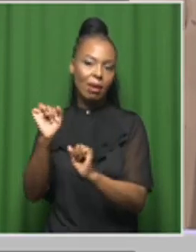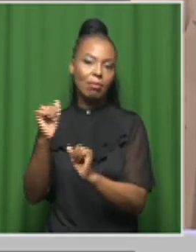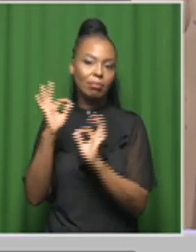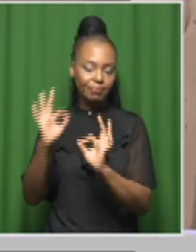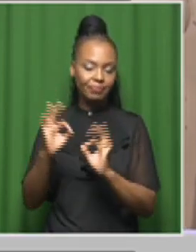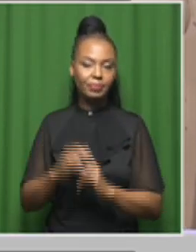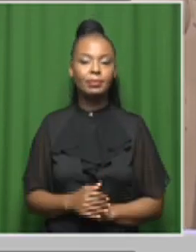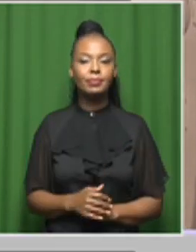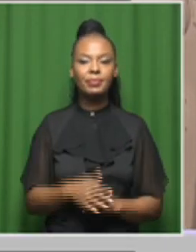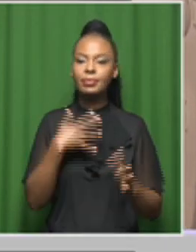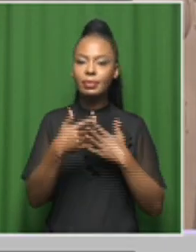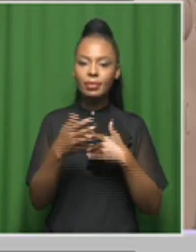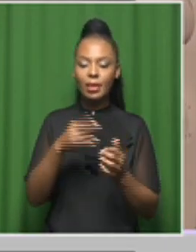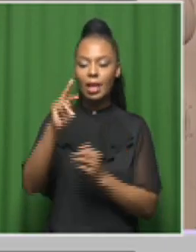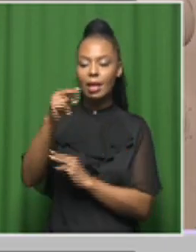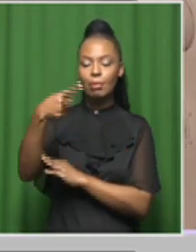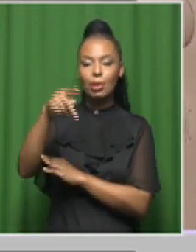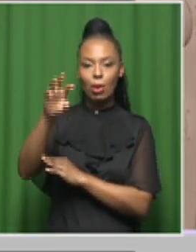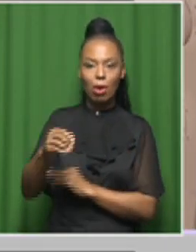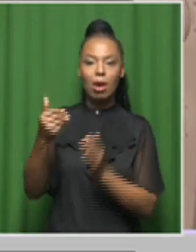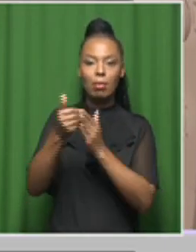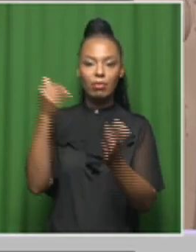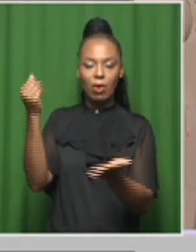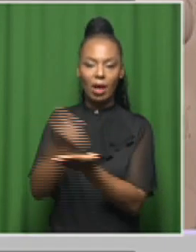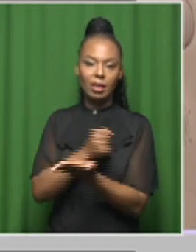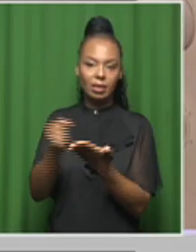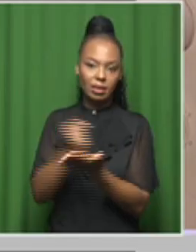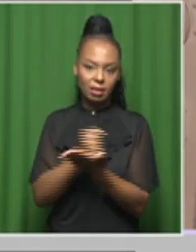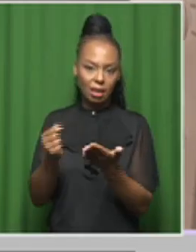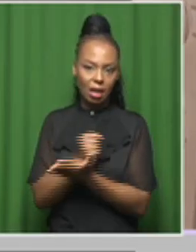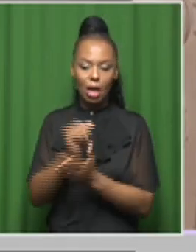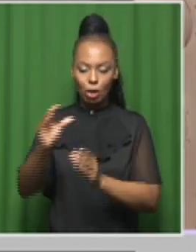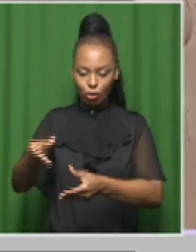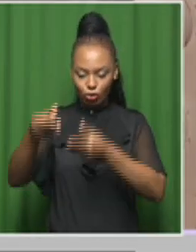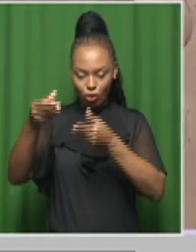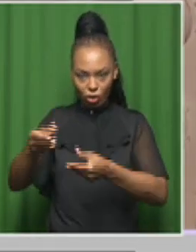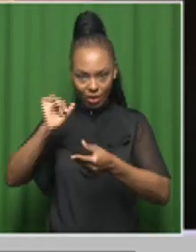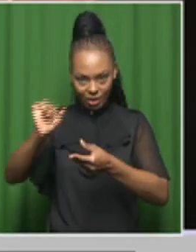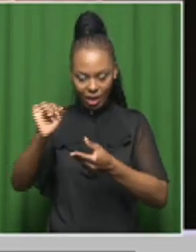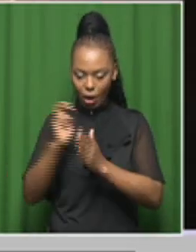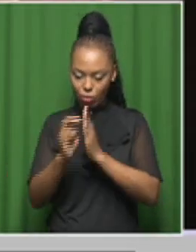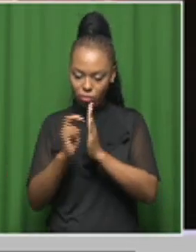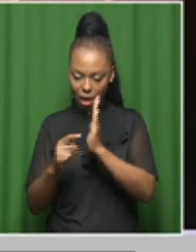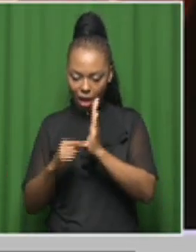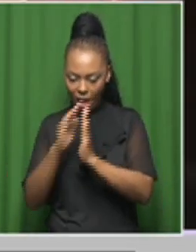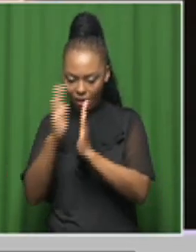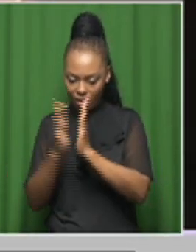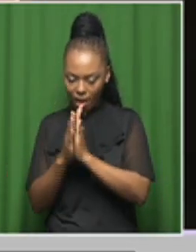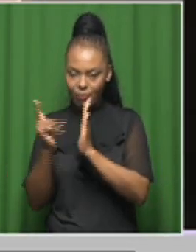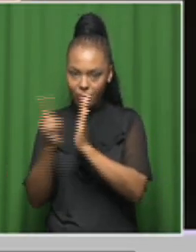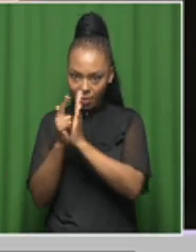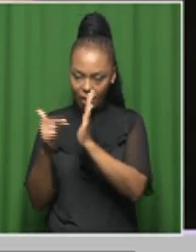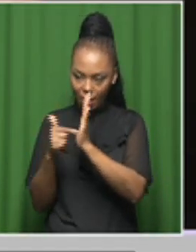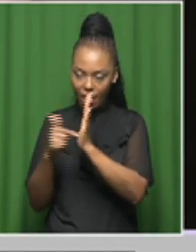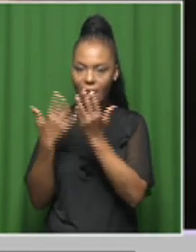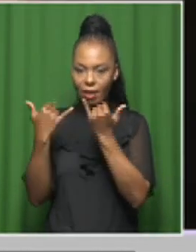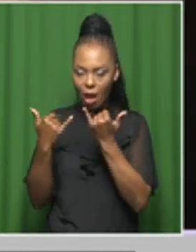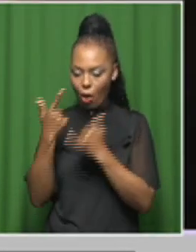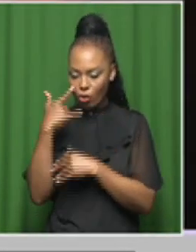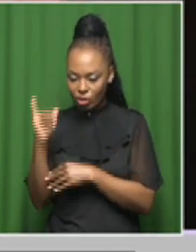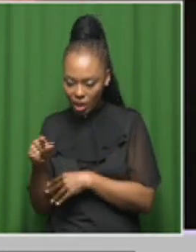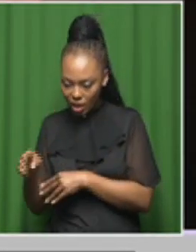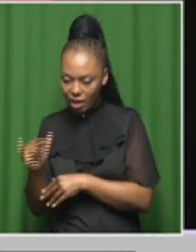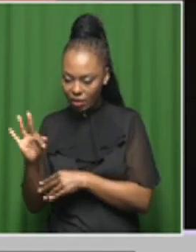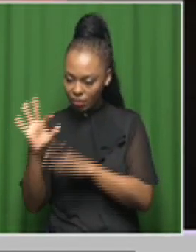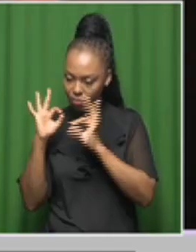we register, we do check their founding document, their constitutions, which will be their guiding document as to how are they going